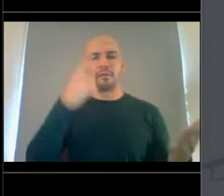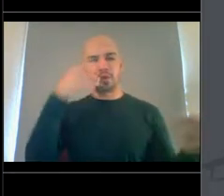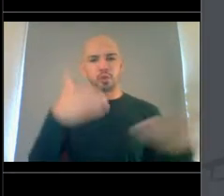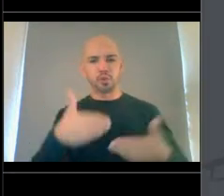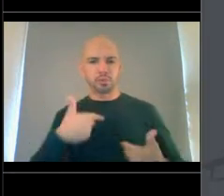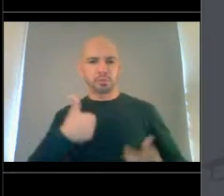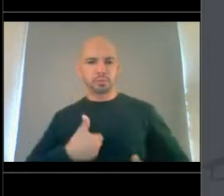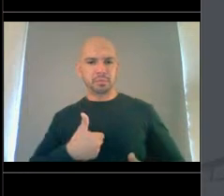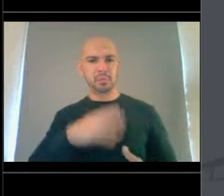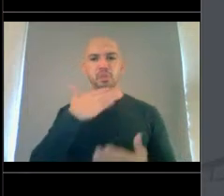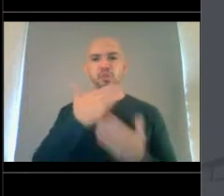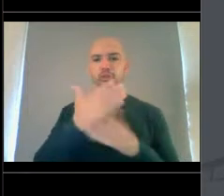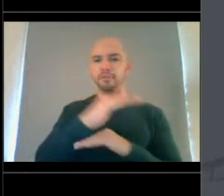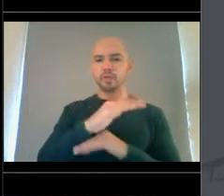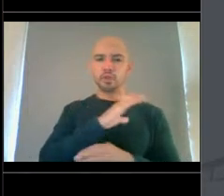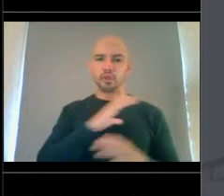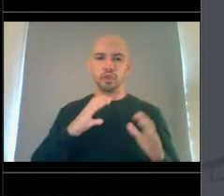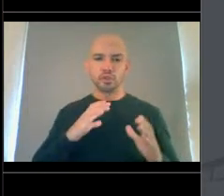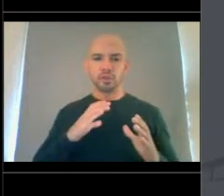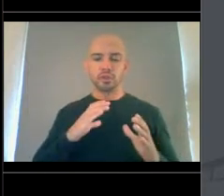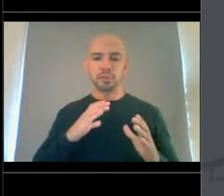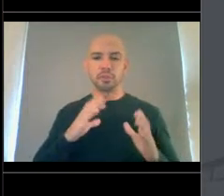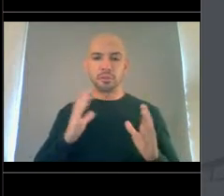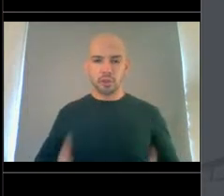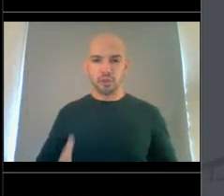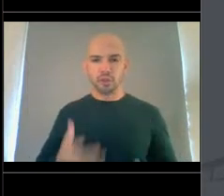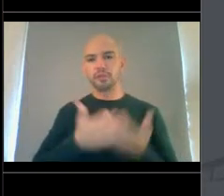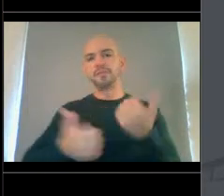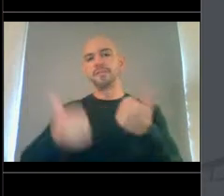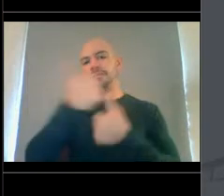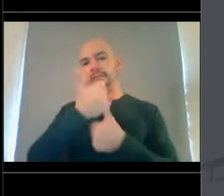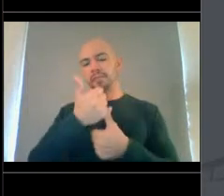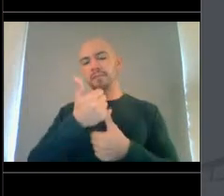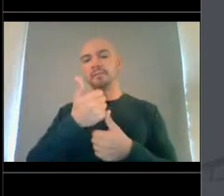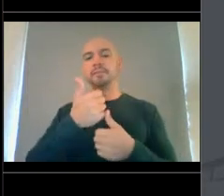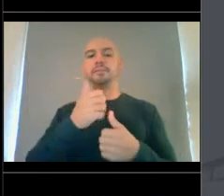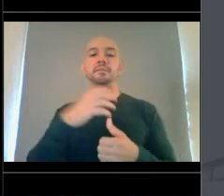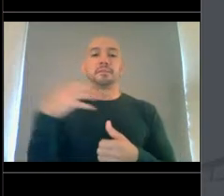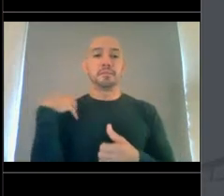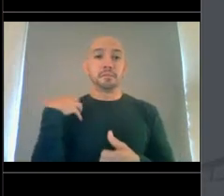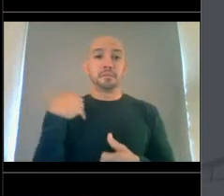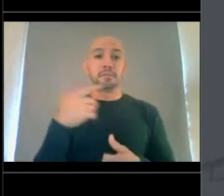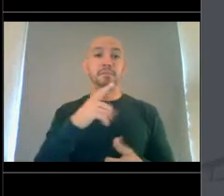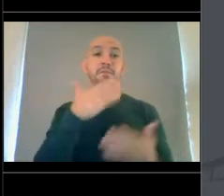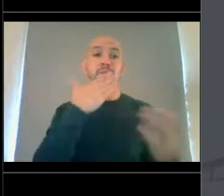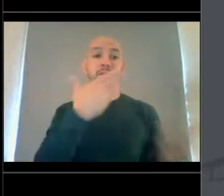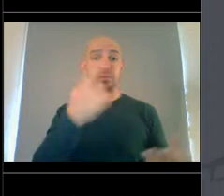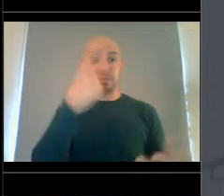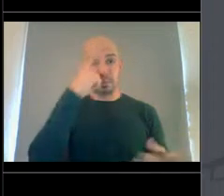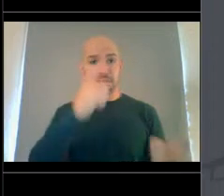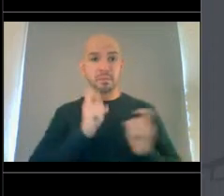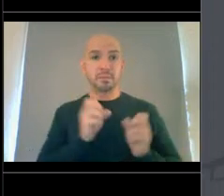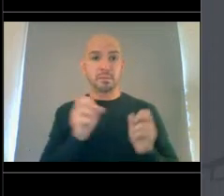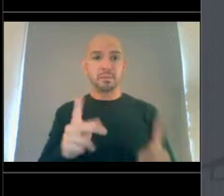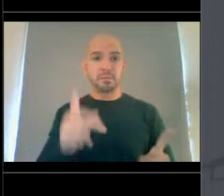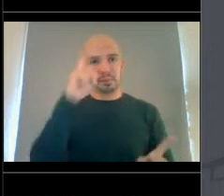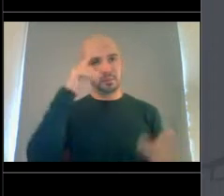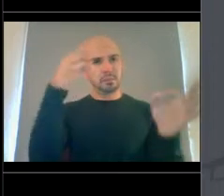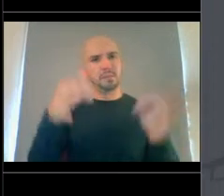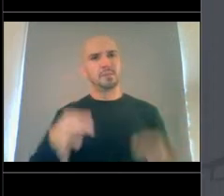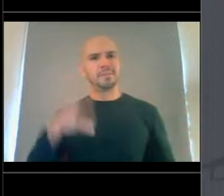chair eager um vice chair of arduino and the commissioners um i appreciate the opportunity to provide an overview of the